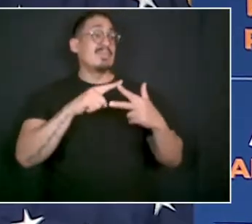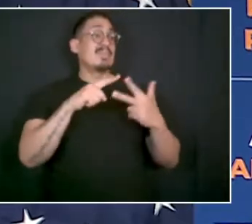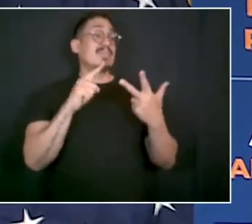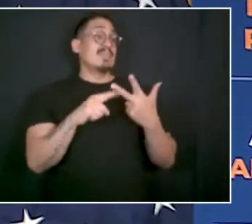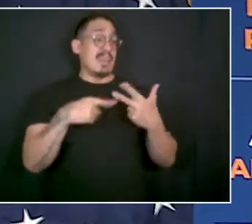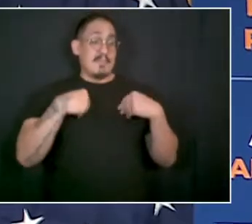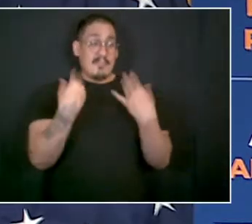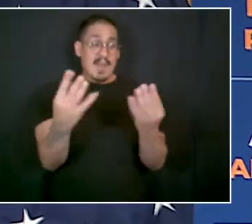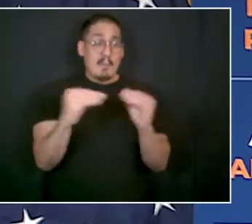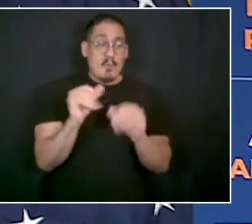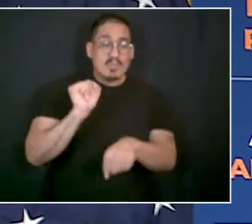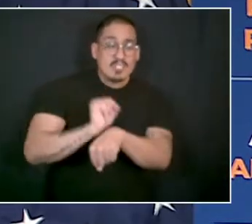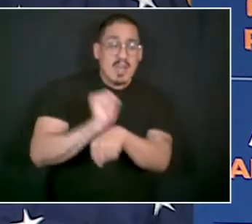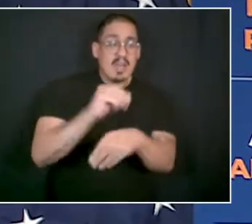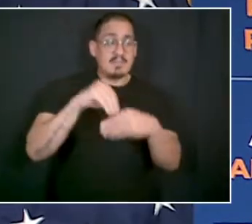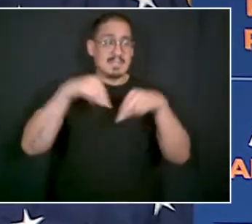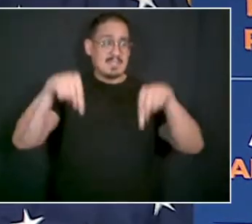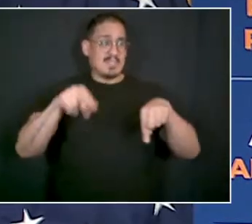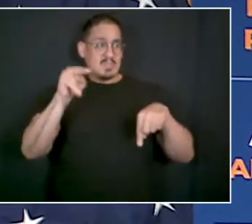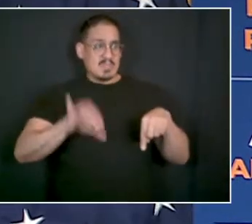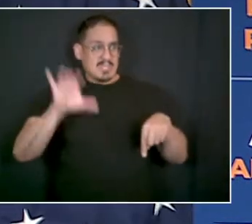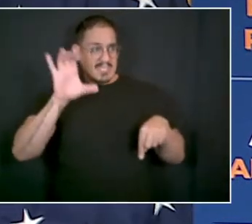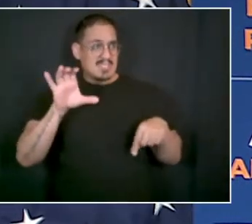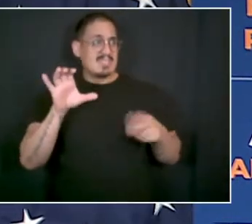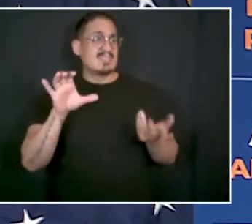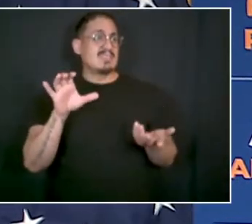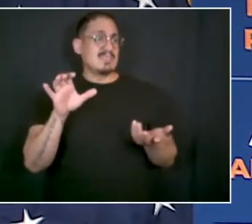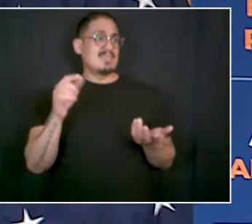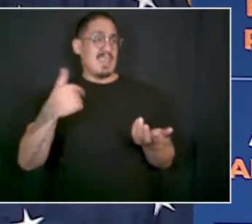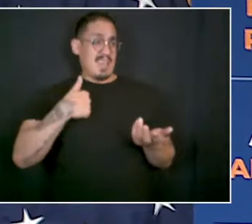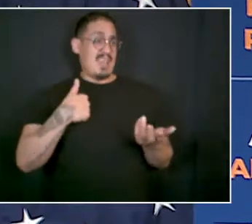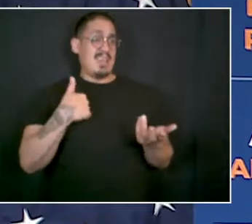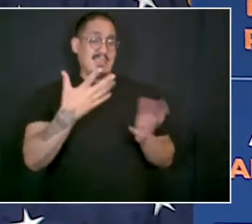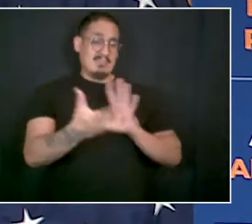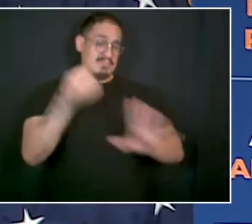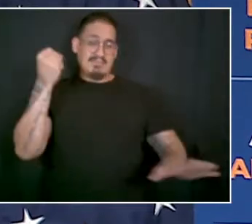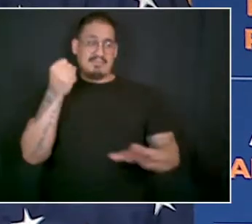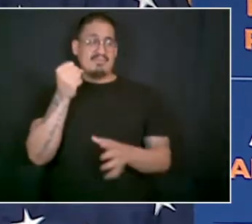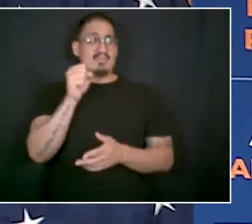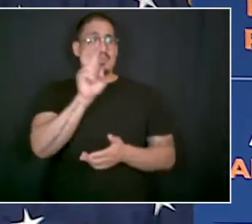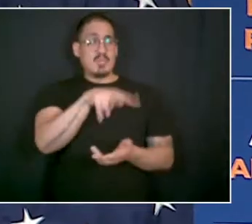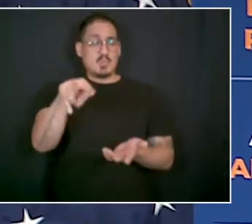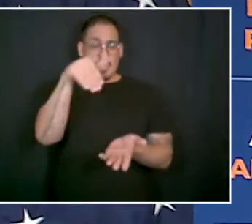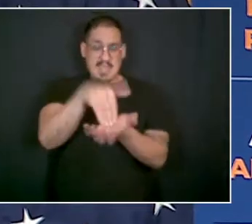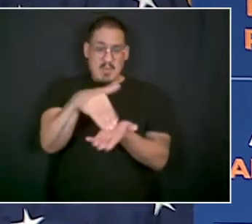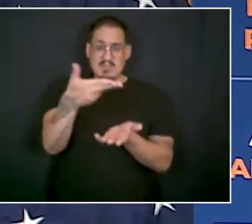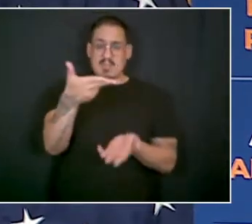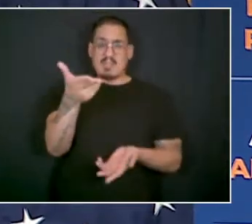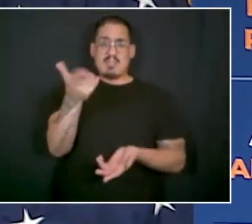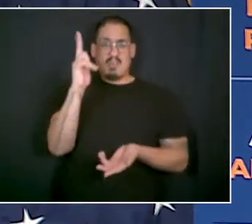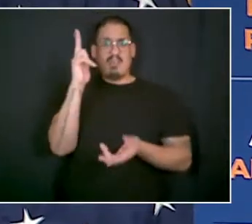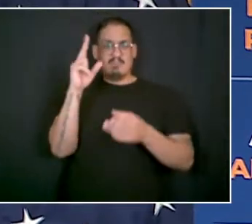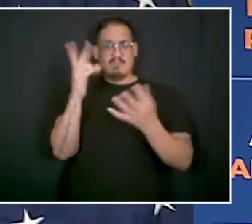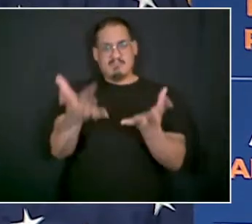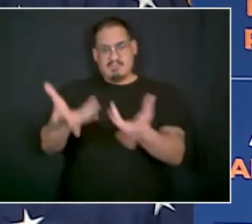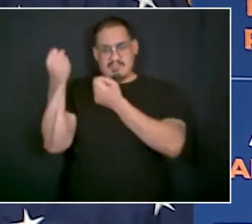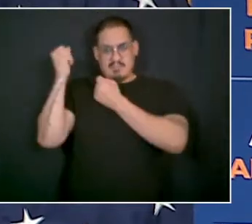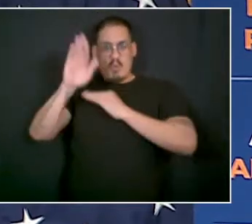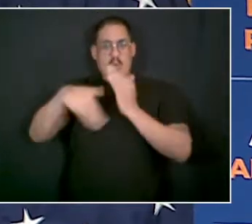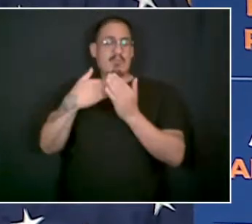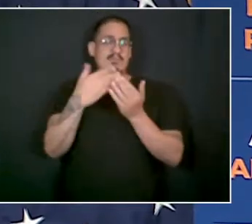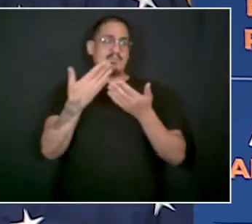history, and like I took 22,000 guns off our streets and brought down homicides and shootings. That's what I call a good